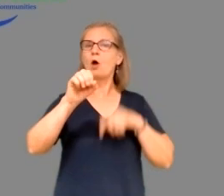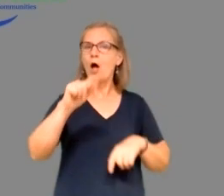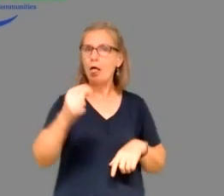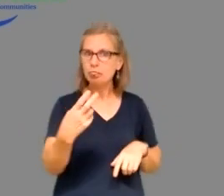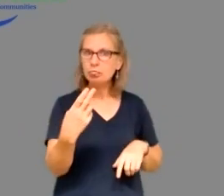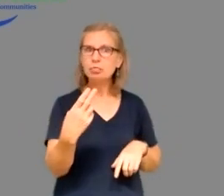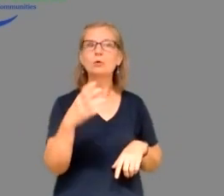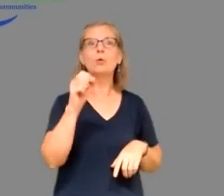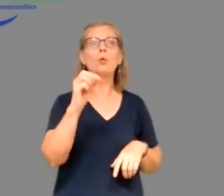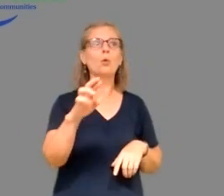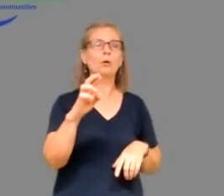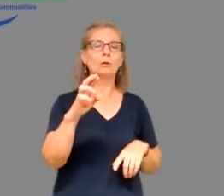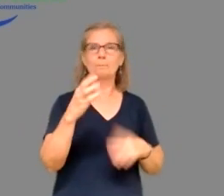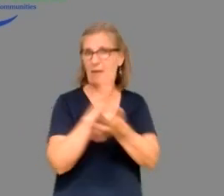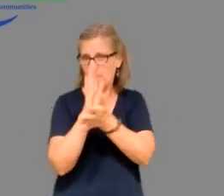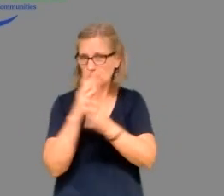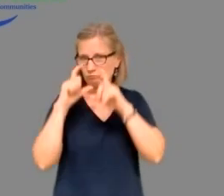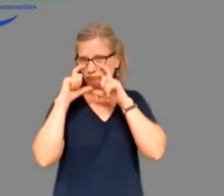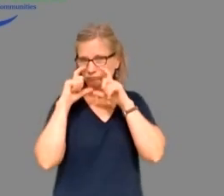the other ones,